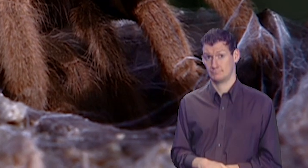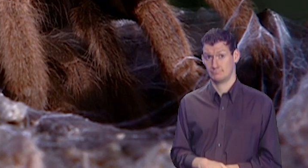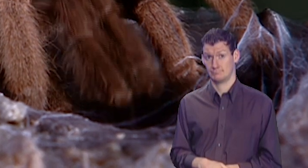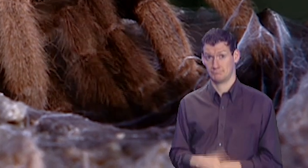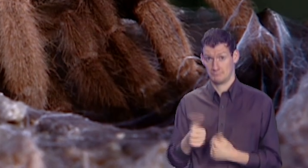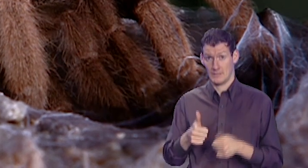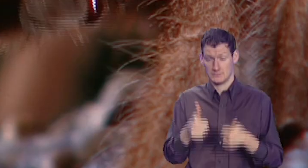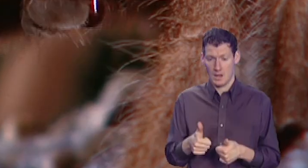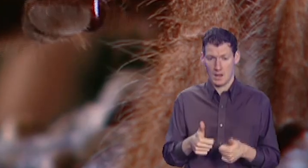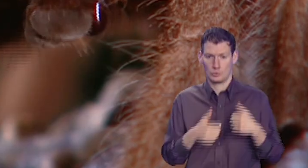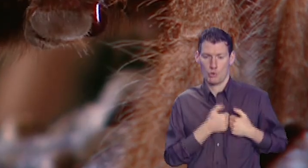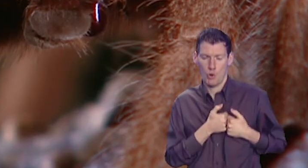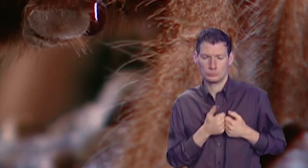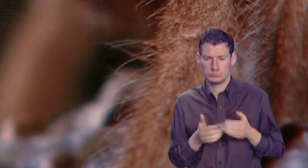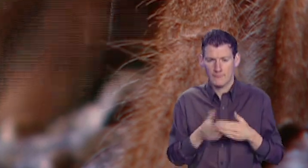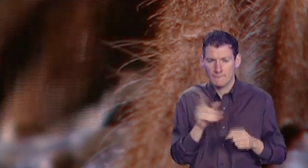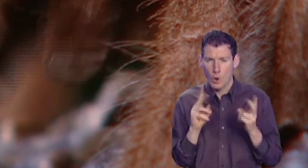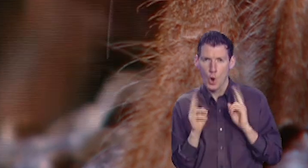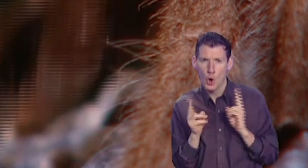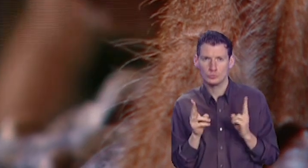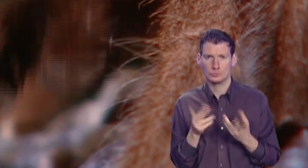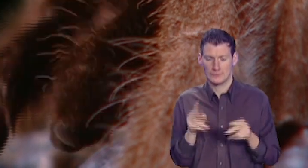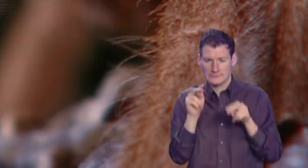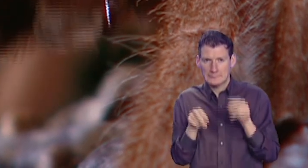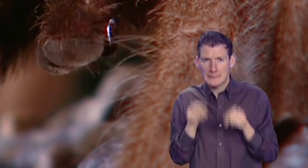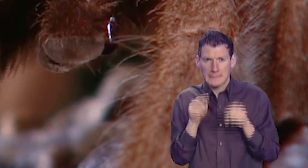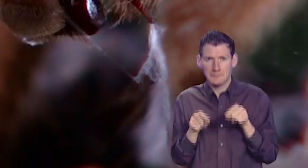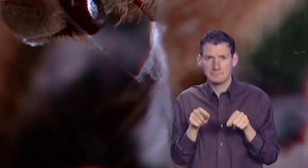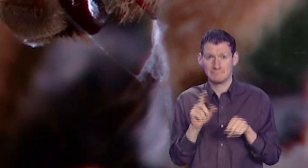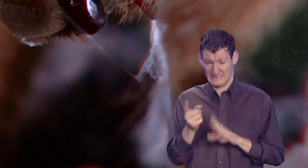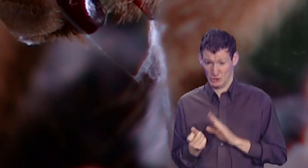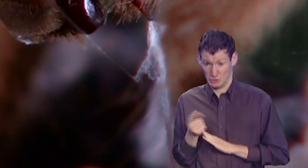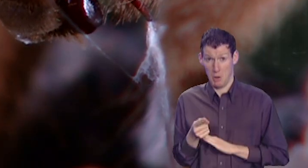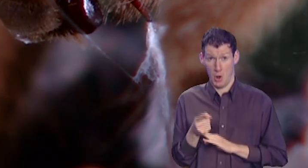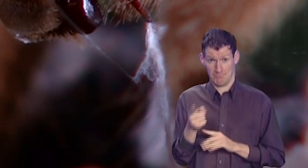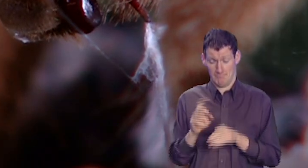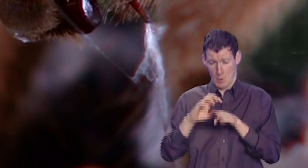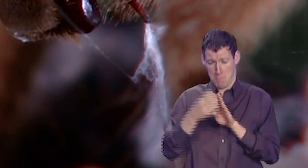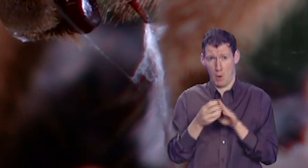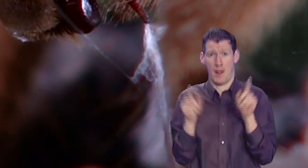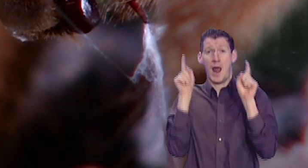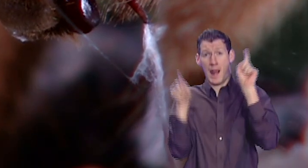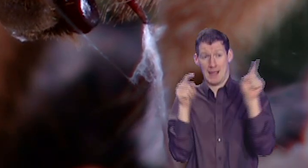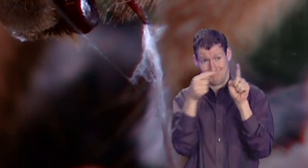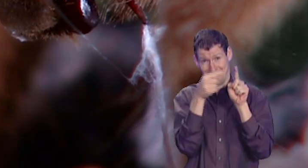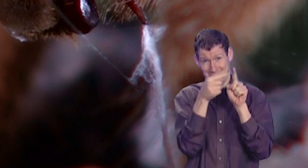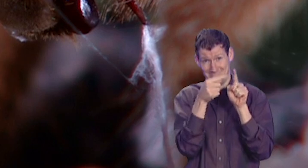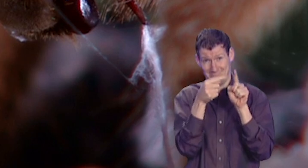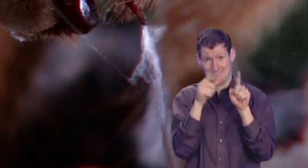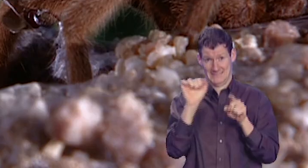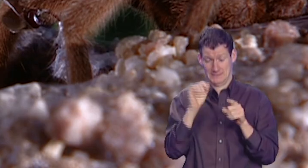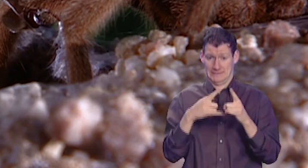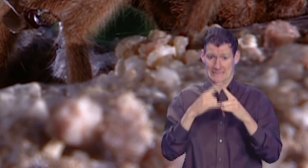Immediately he starts courting her with a kind of tap dance. His sperm is charged in the dark bulbs on his pedipalps, which have become